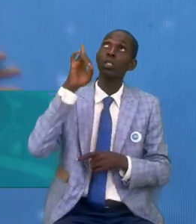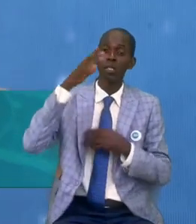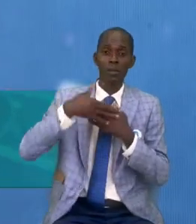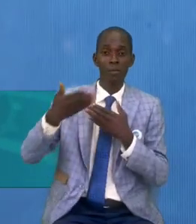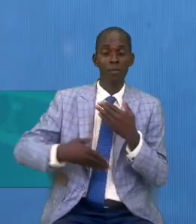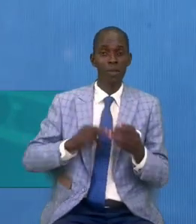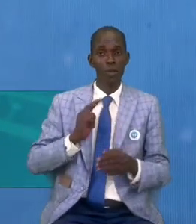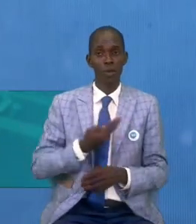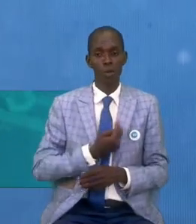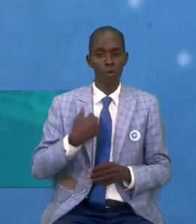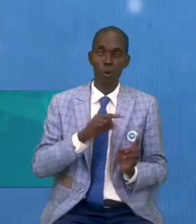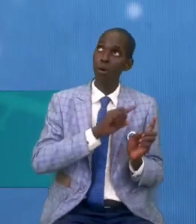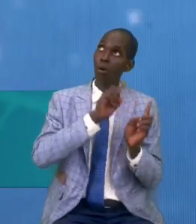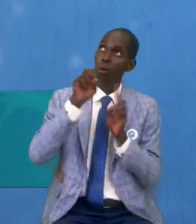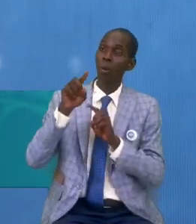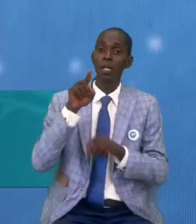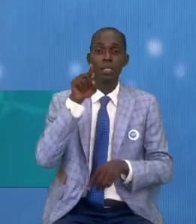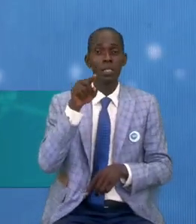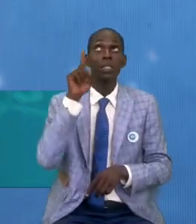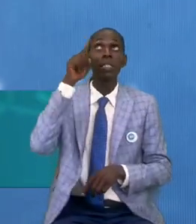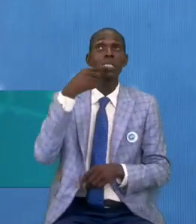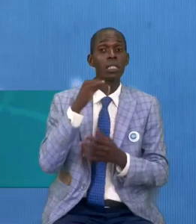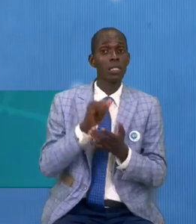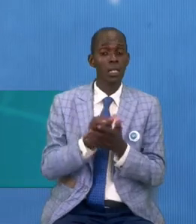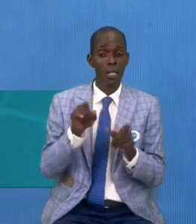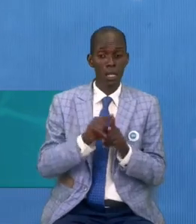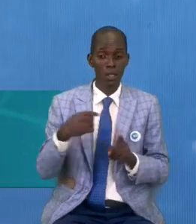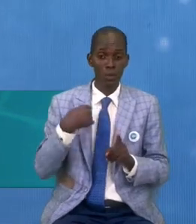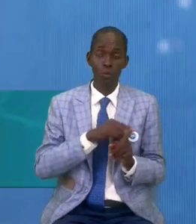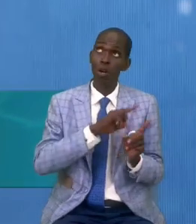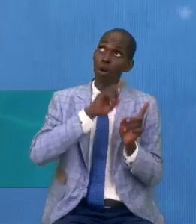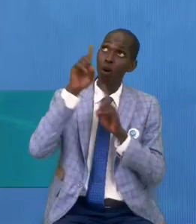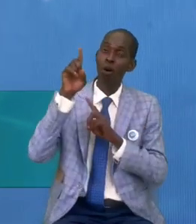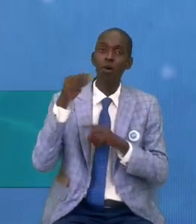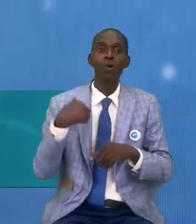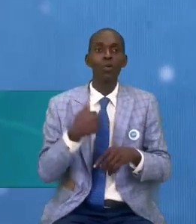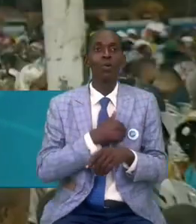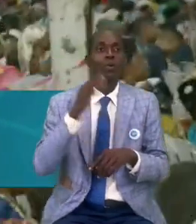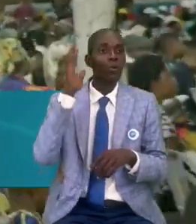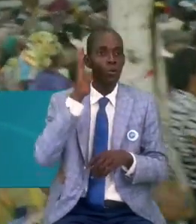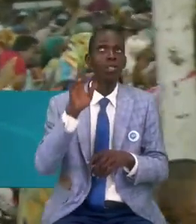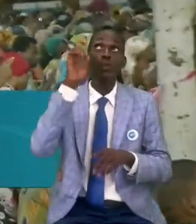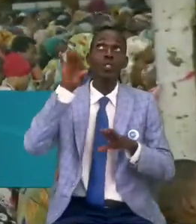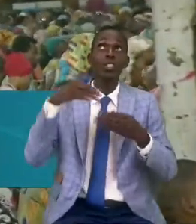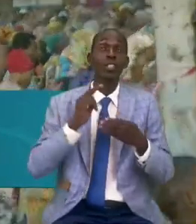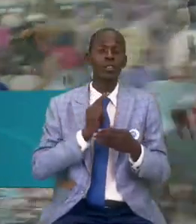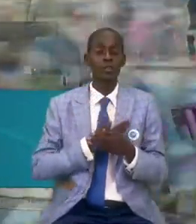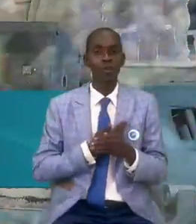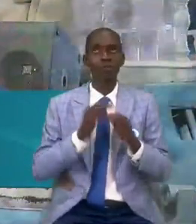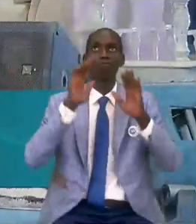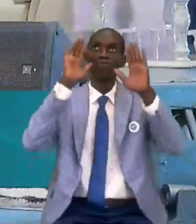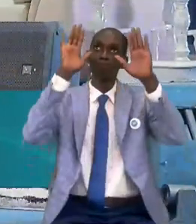for signs and wonders. I will be for signs